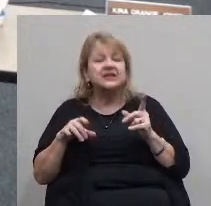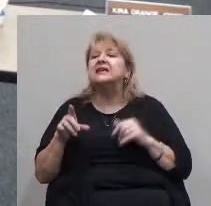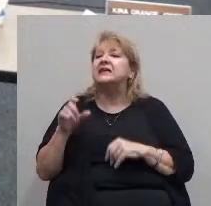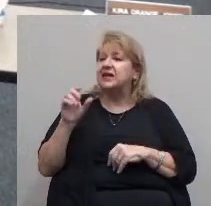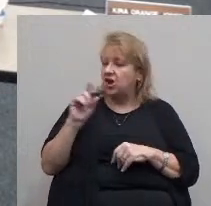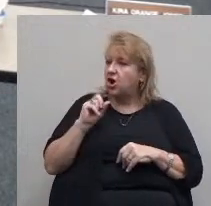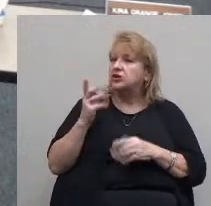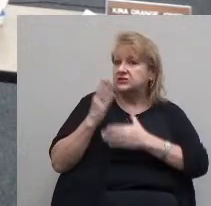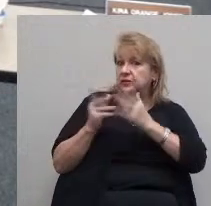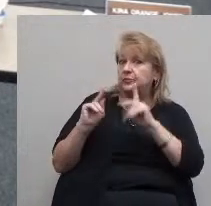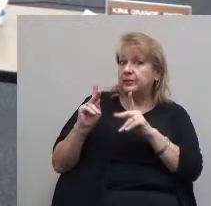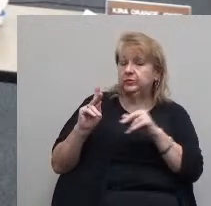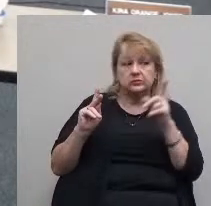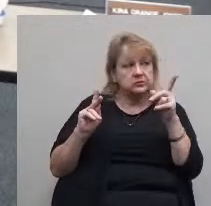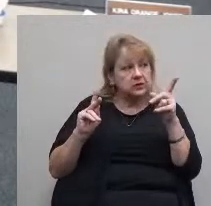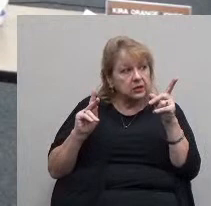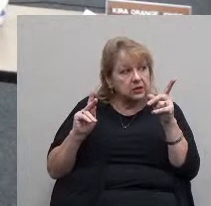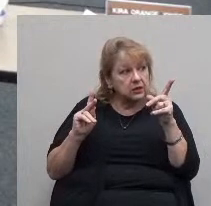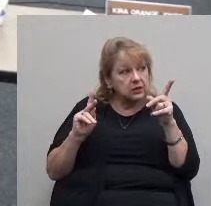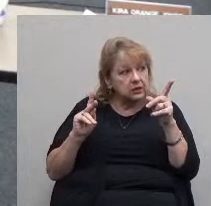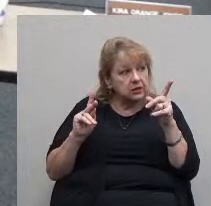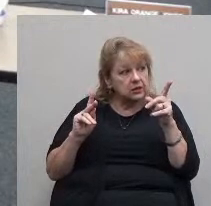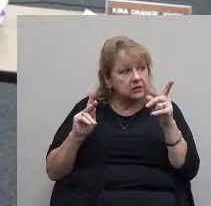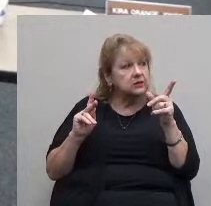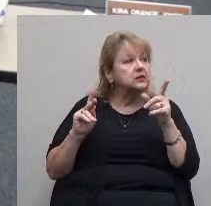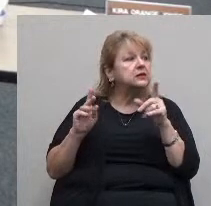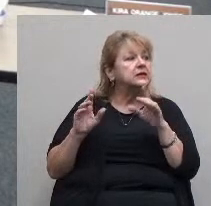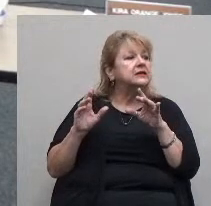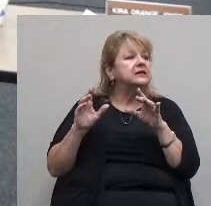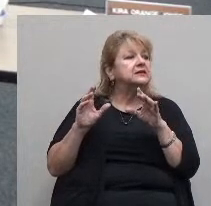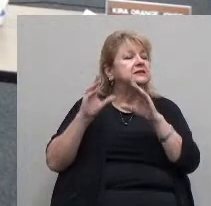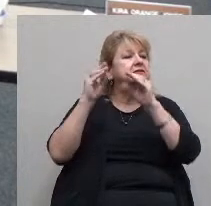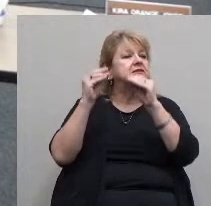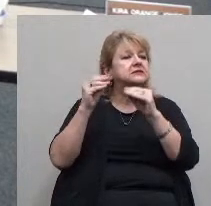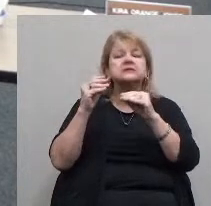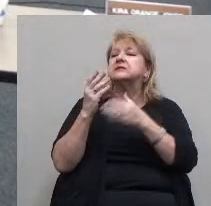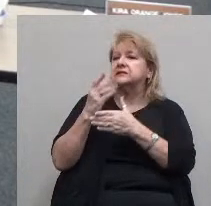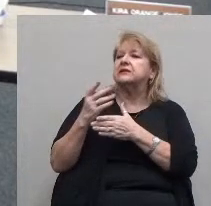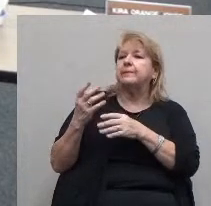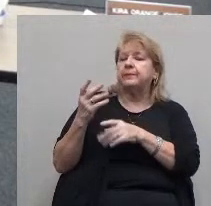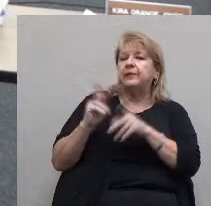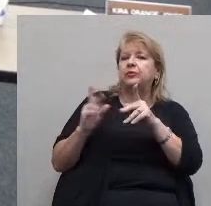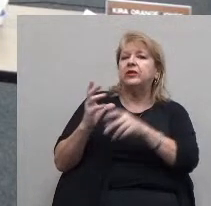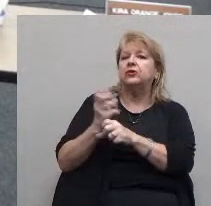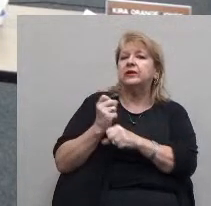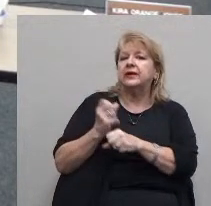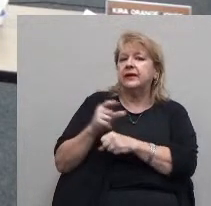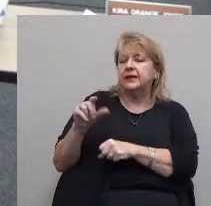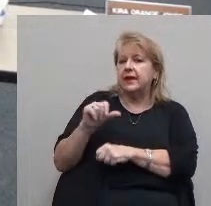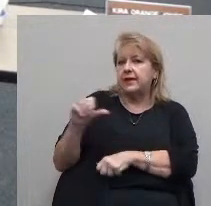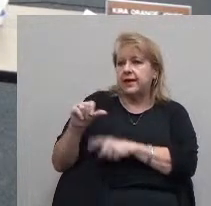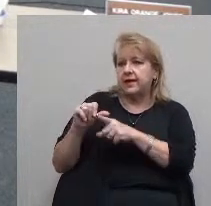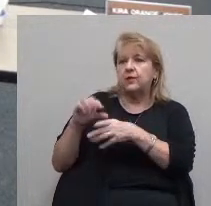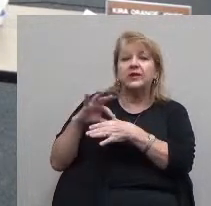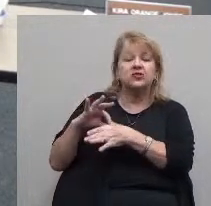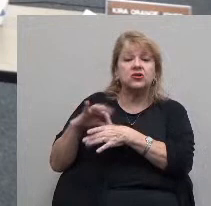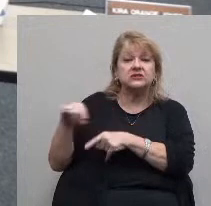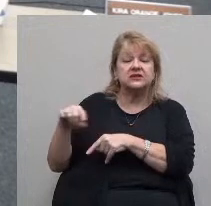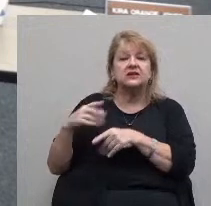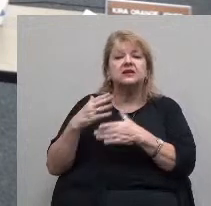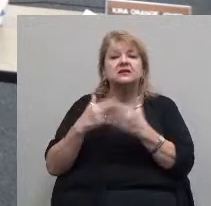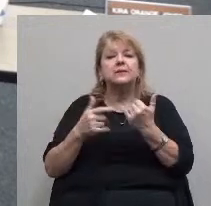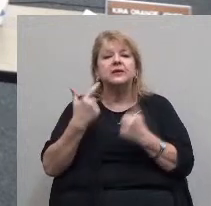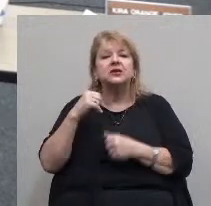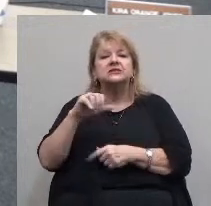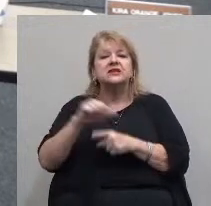specific associate's degrees. And then also, we have an associate of science and teaching degree, which we didn't have a large number of students receiving because of the praxis core